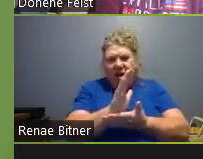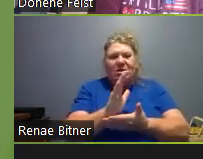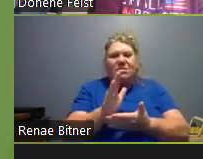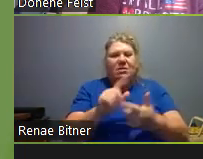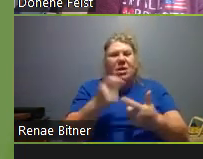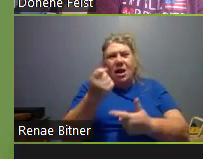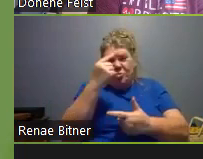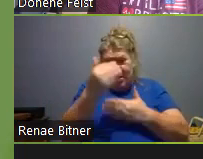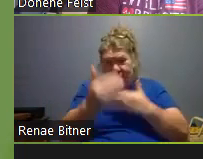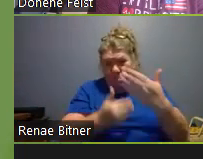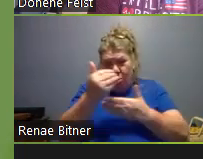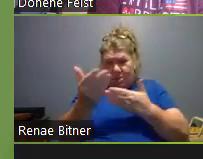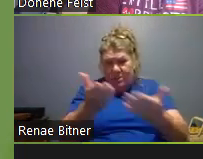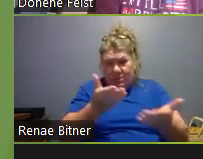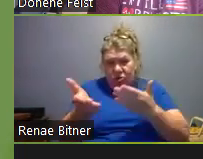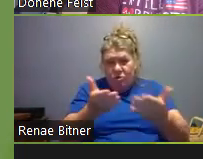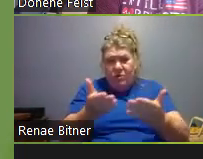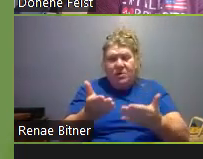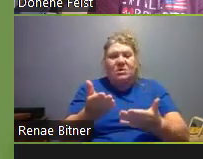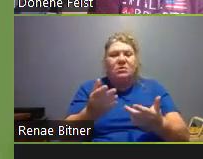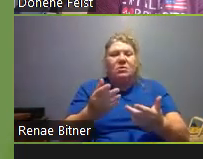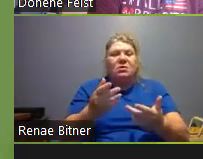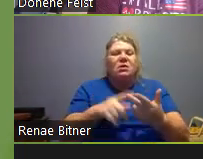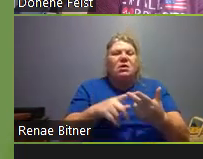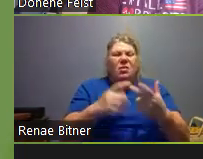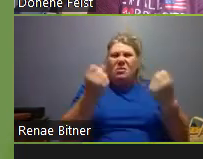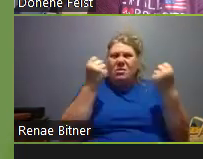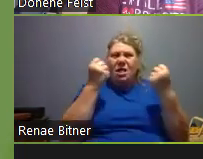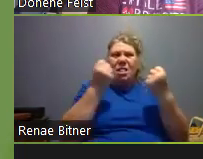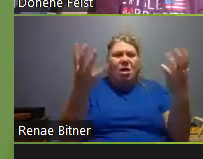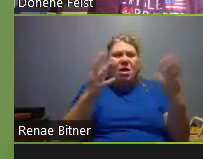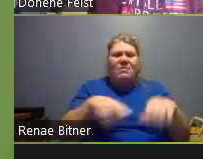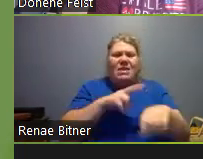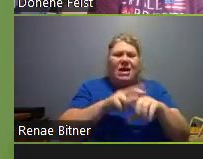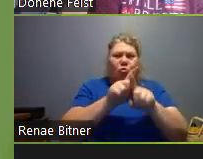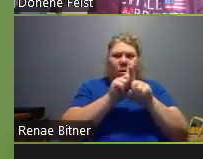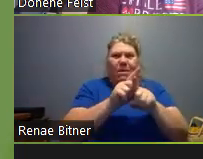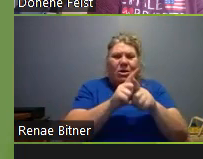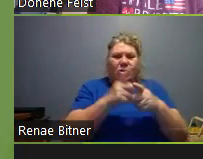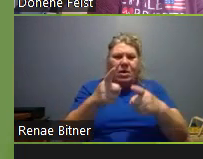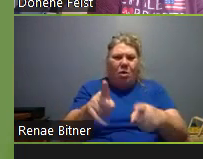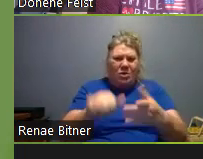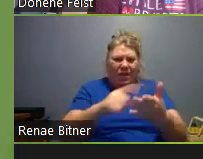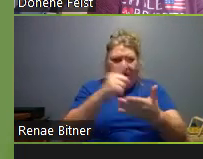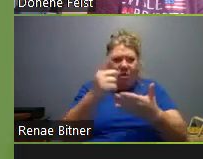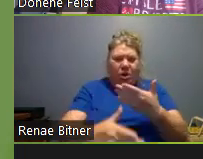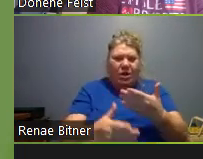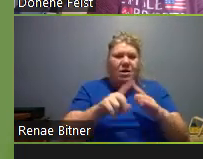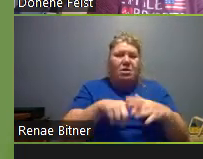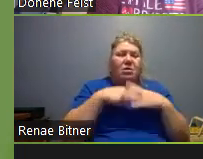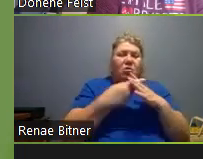understand the process of services. There's a lot of natural mentoring that goes on that weekend. So we start